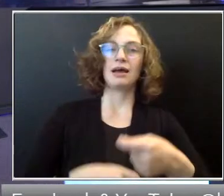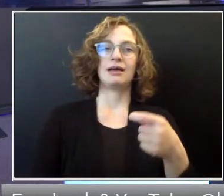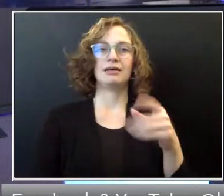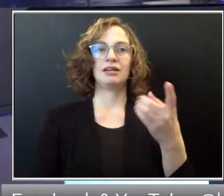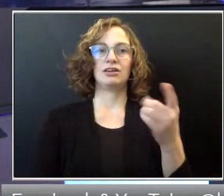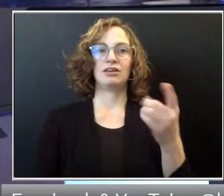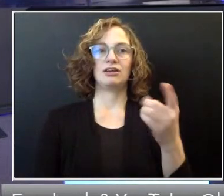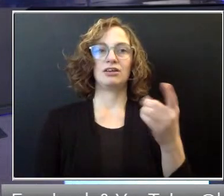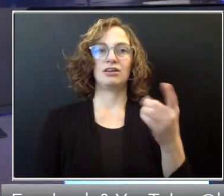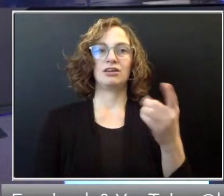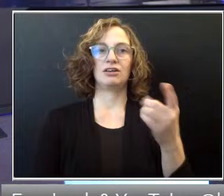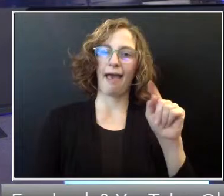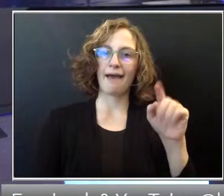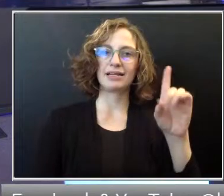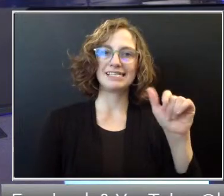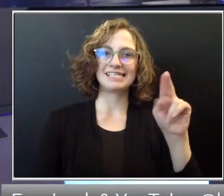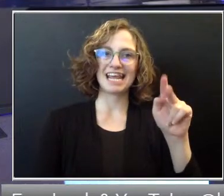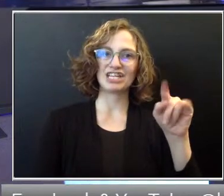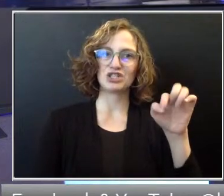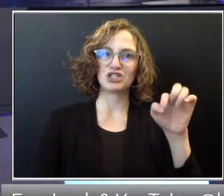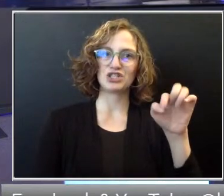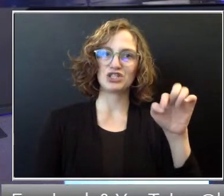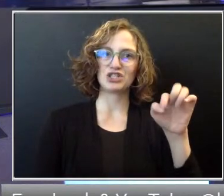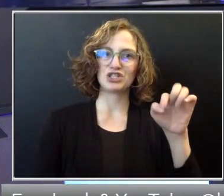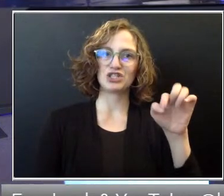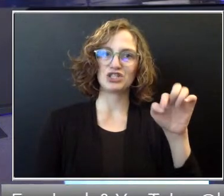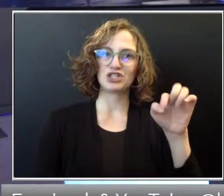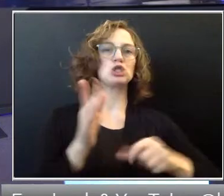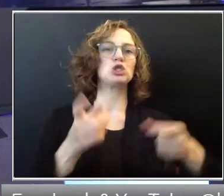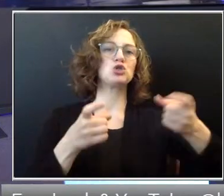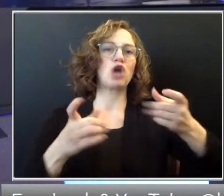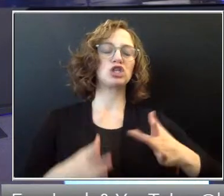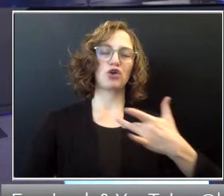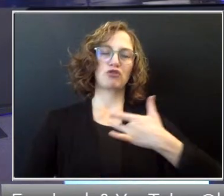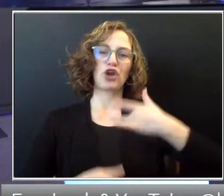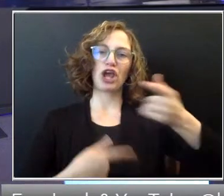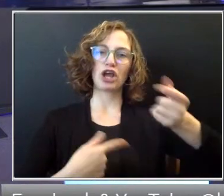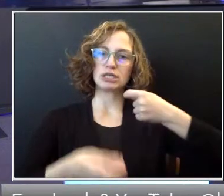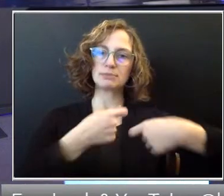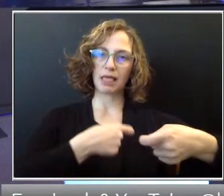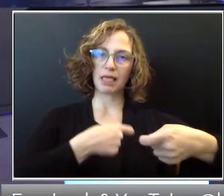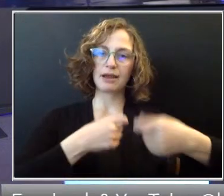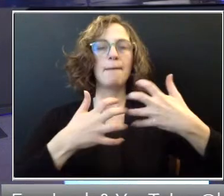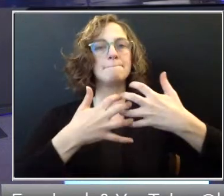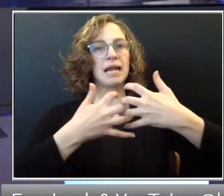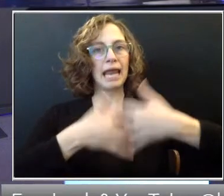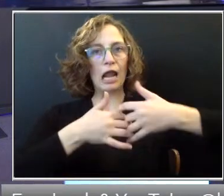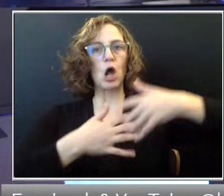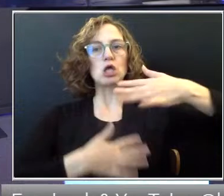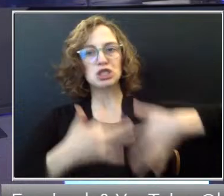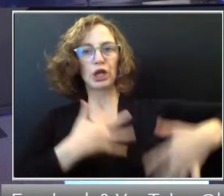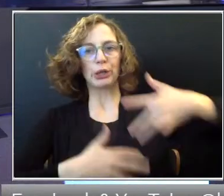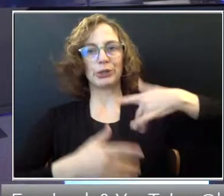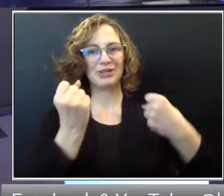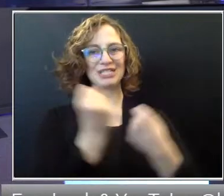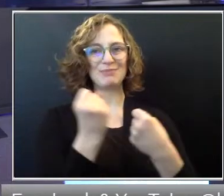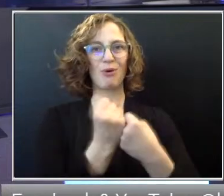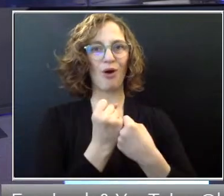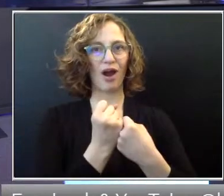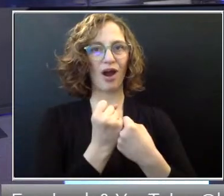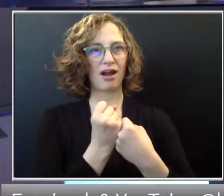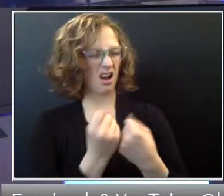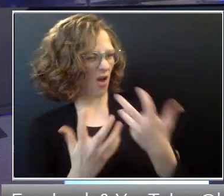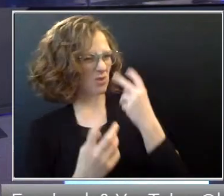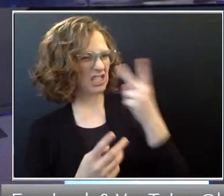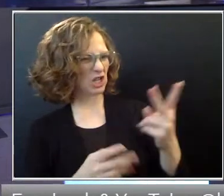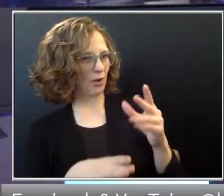Danter is the surgical director of cardiac transplant and mechanical circulatory support. I want to see your business card later